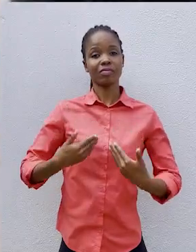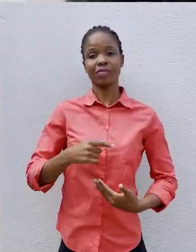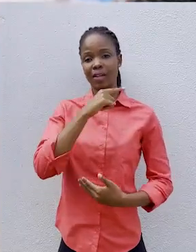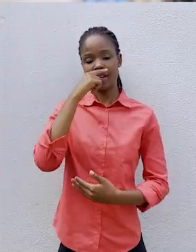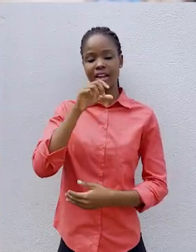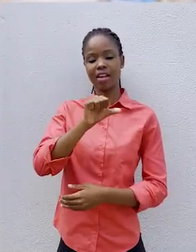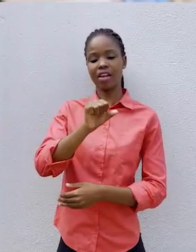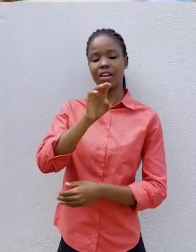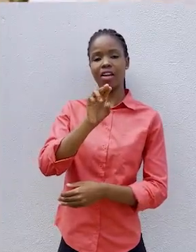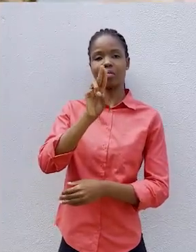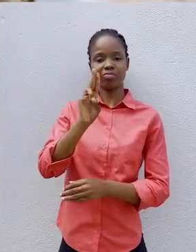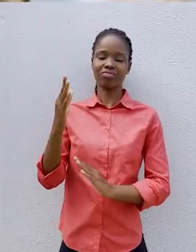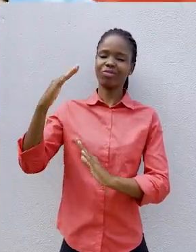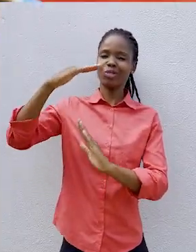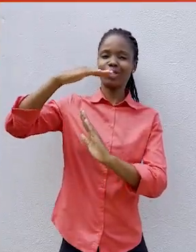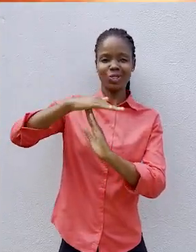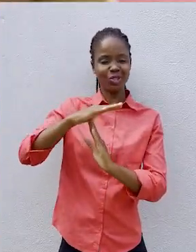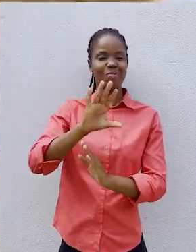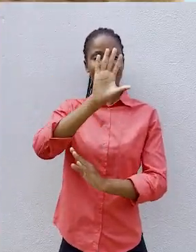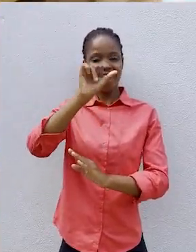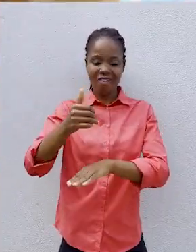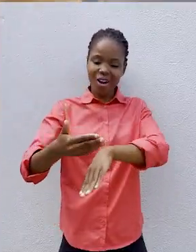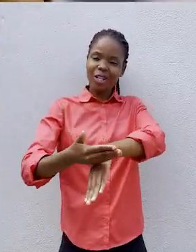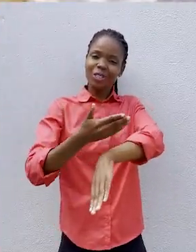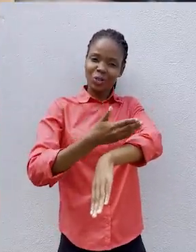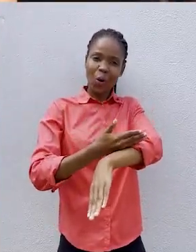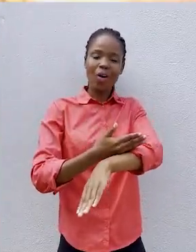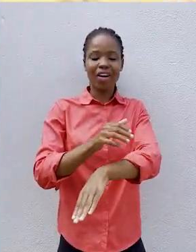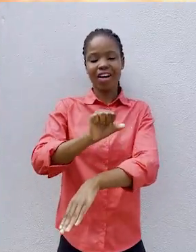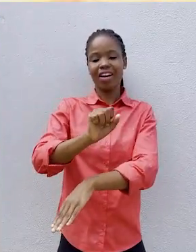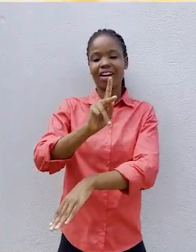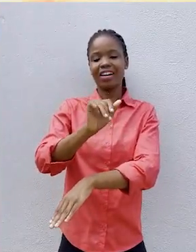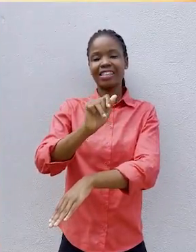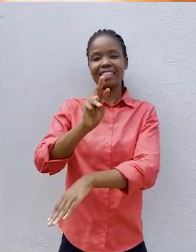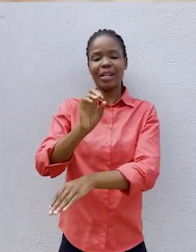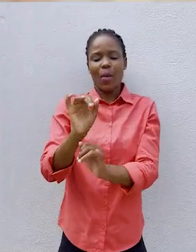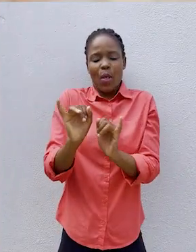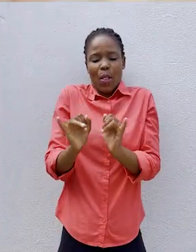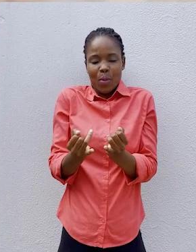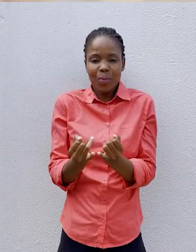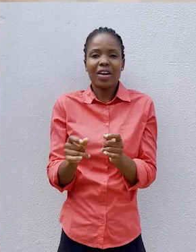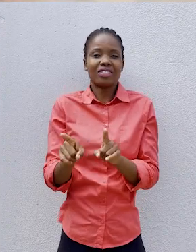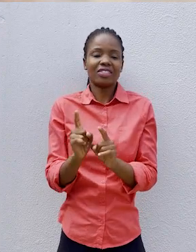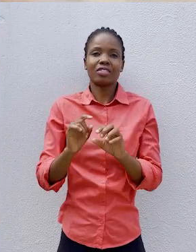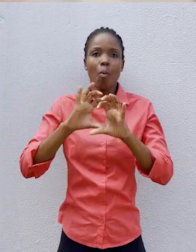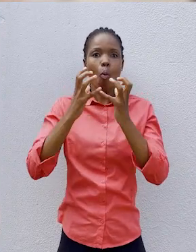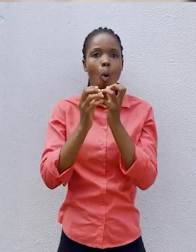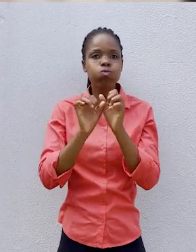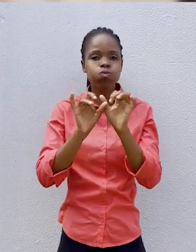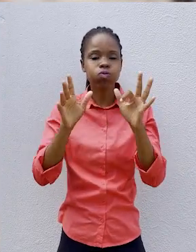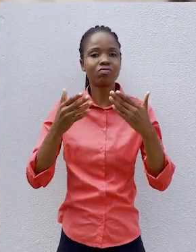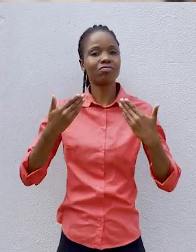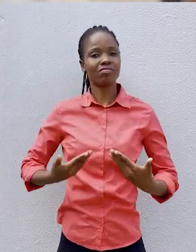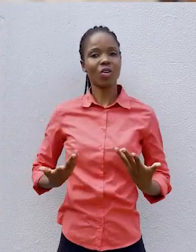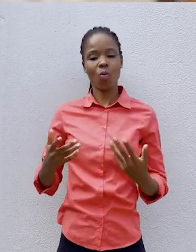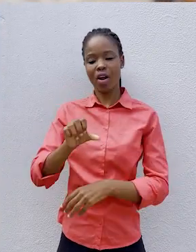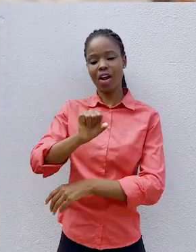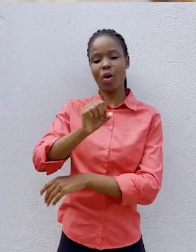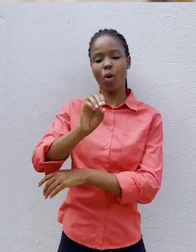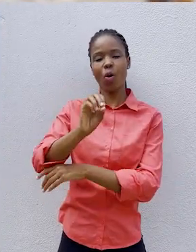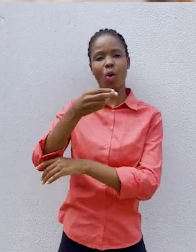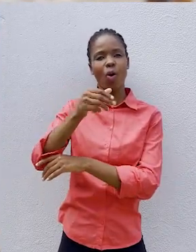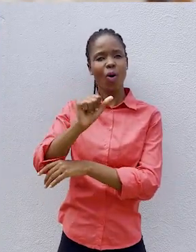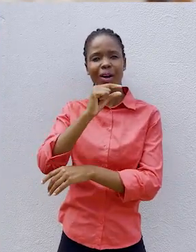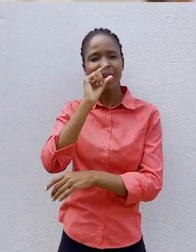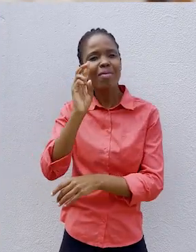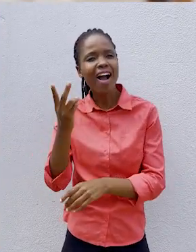My name is Kini Spoo, founder of Africa's number one sock brand, slowly becoming the globe's number one sock brand. We're out here in Soho, or